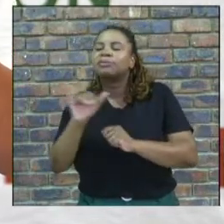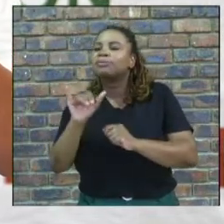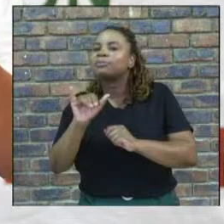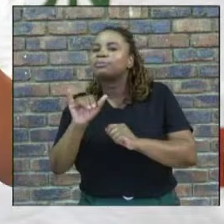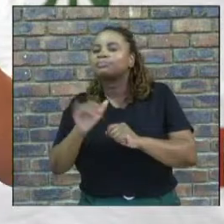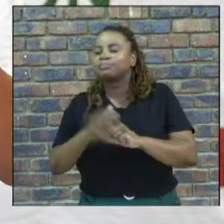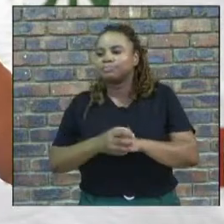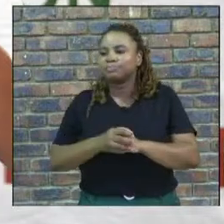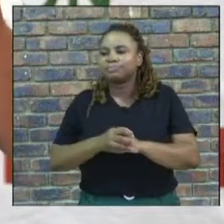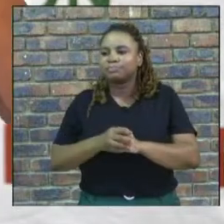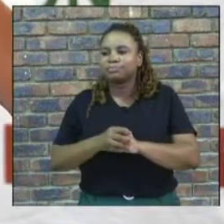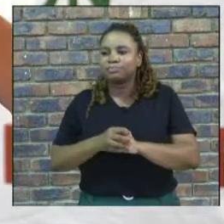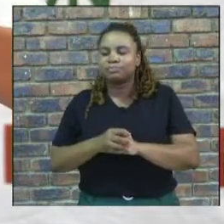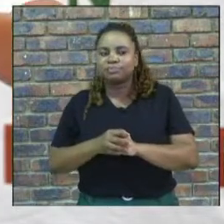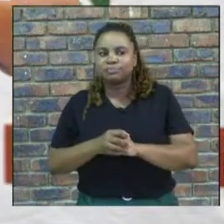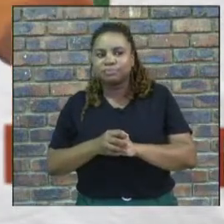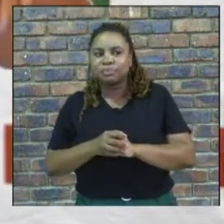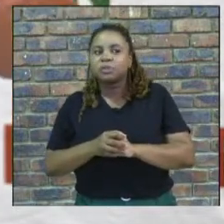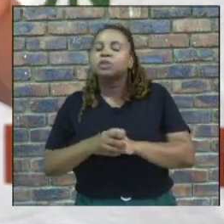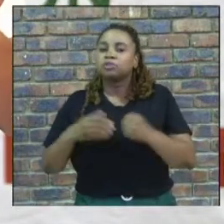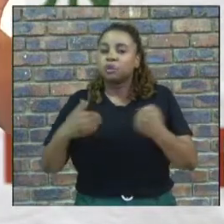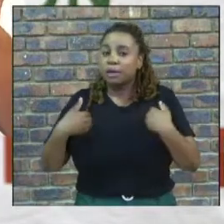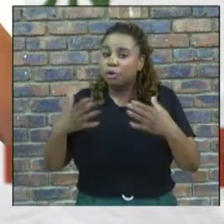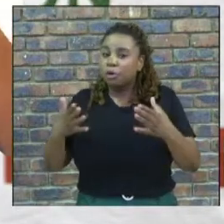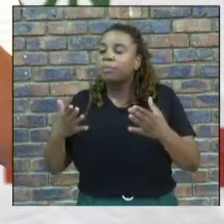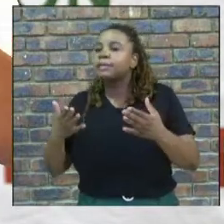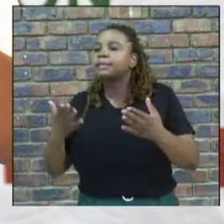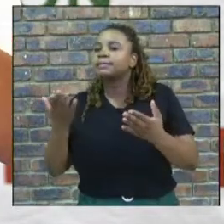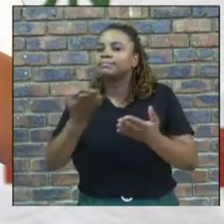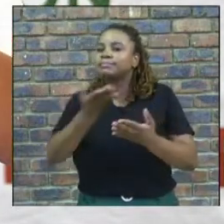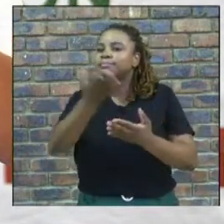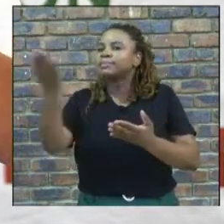together of the bill? So I'm opening up the floor to you.